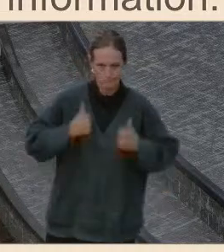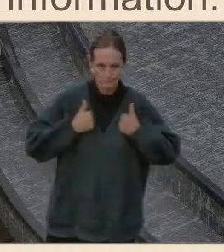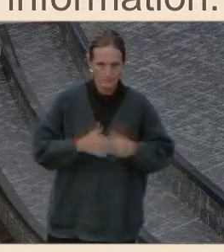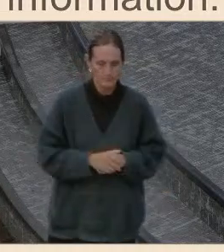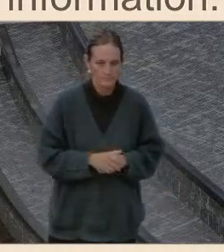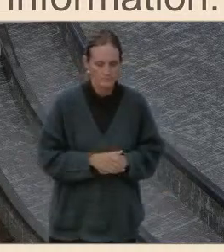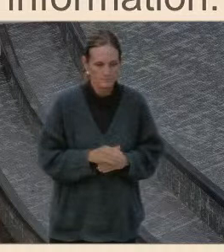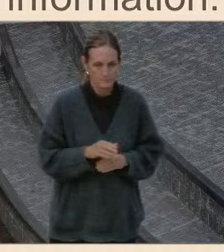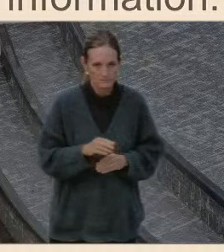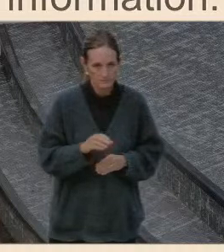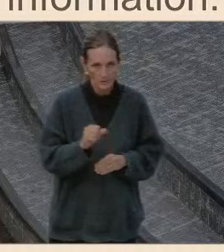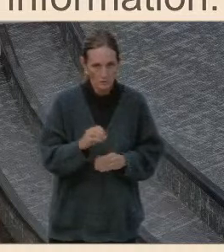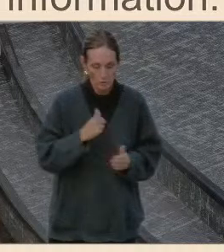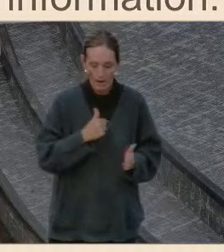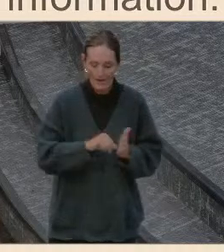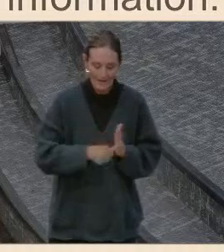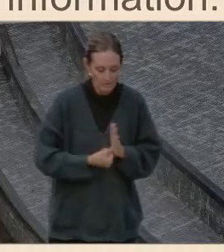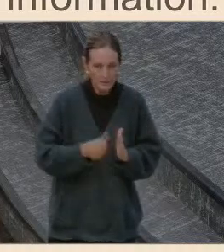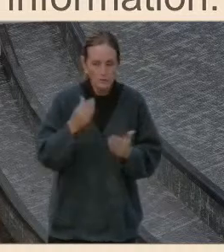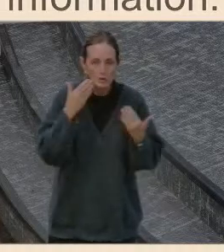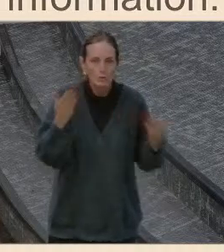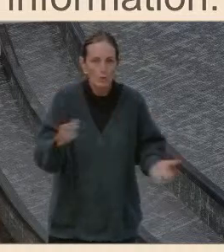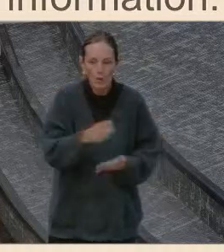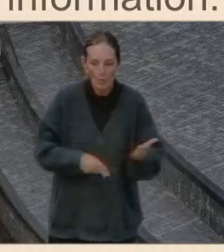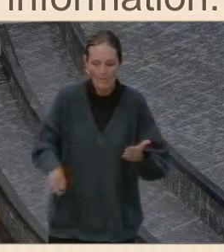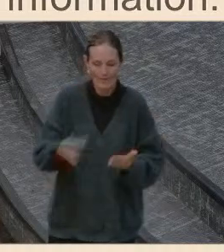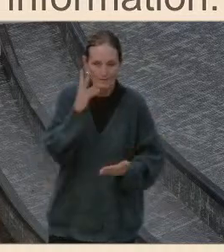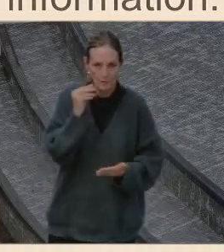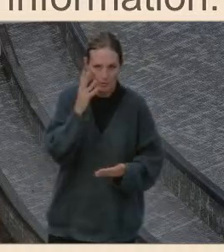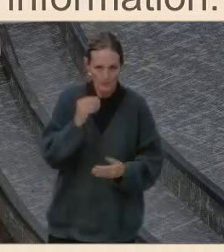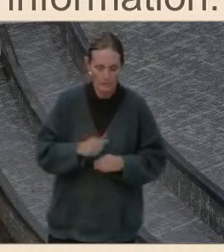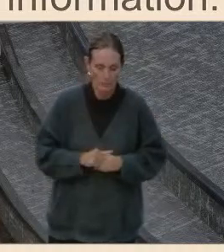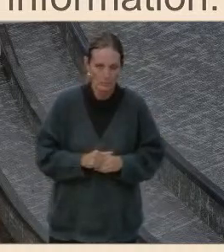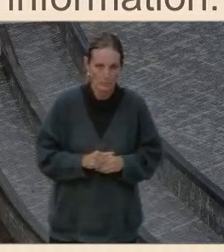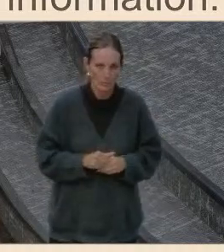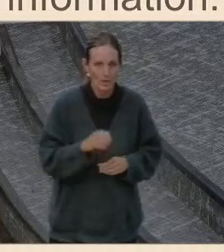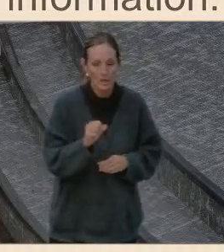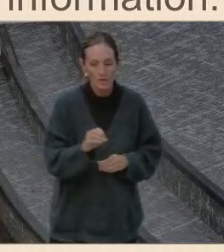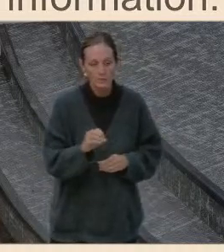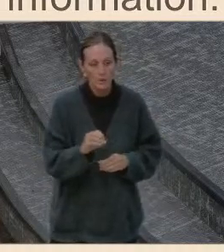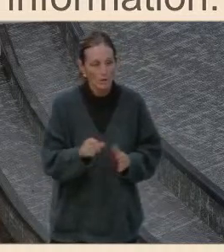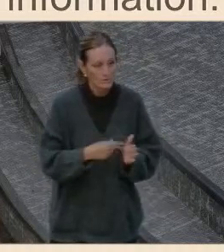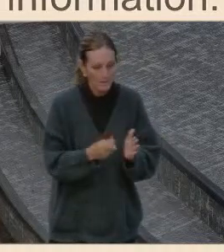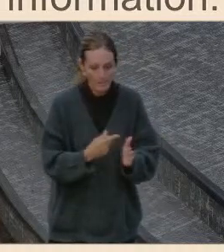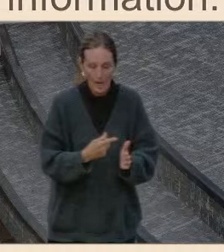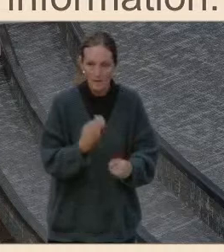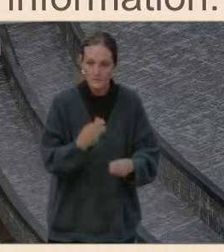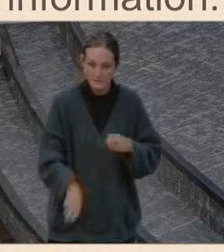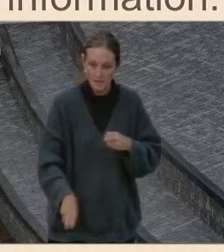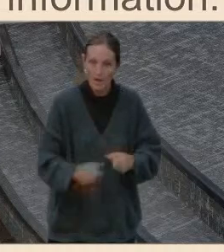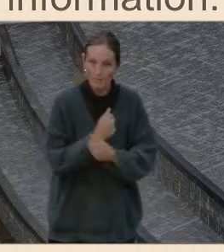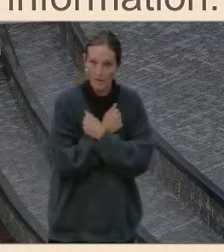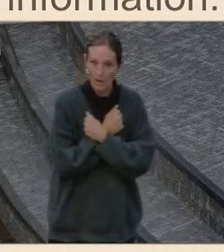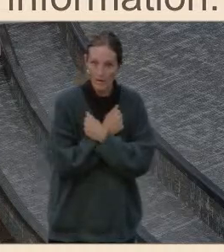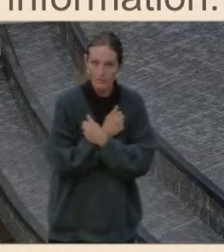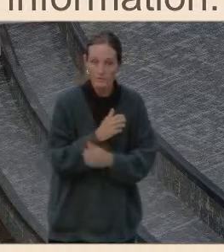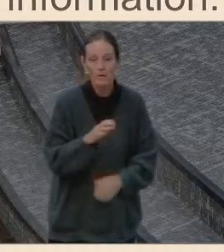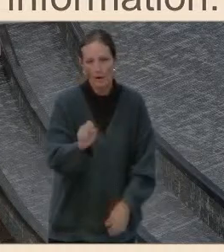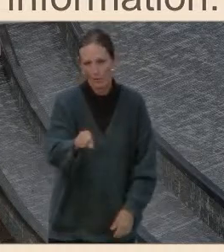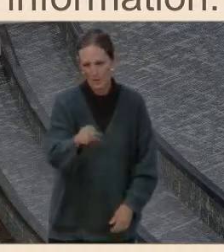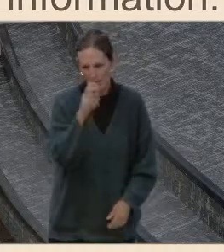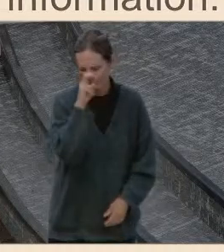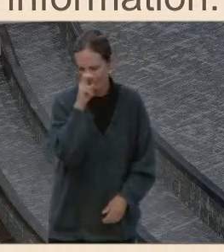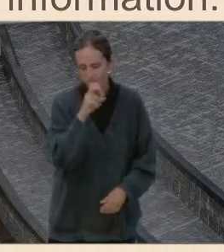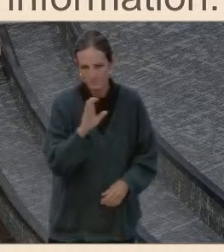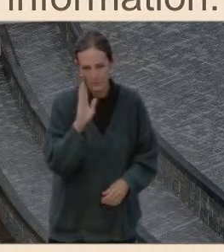You just don't know what the kids are going through. Now, are there sometimes going to be tough love? Yes, ma'am. There's going to be some tough